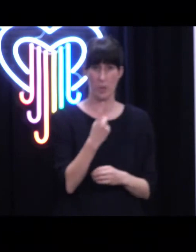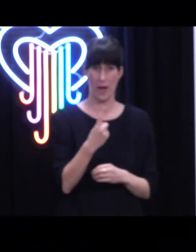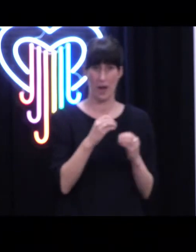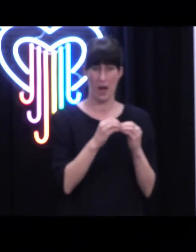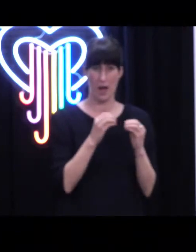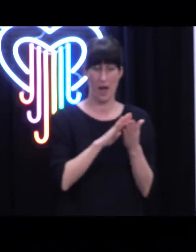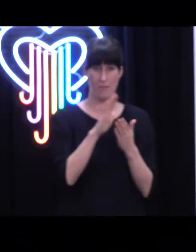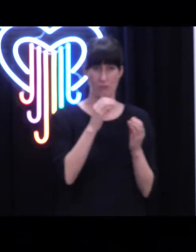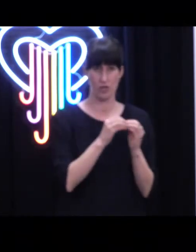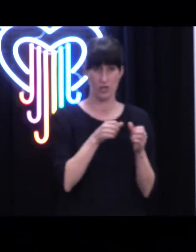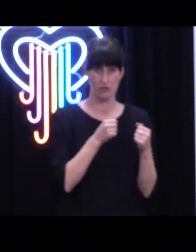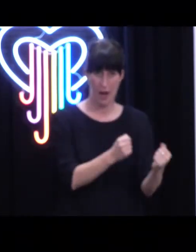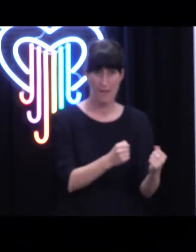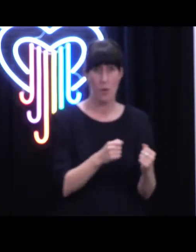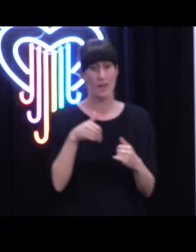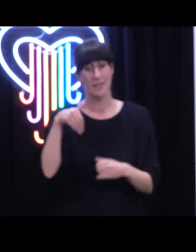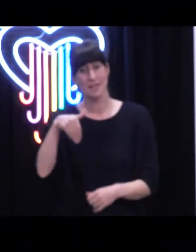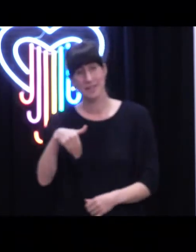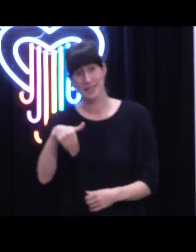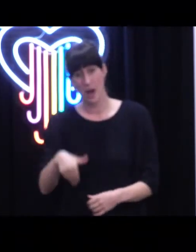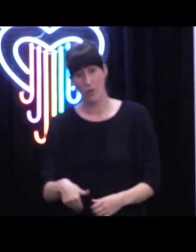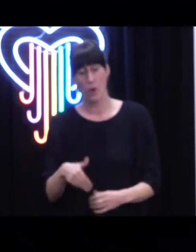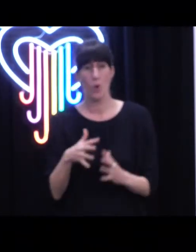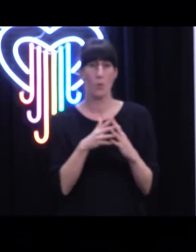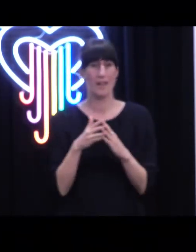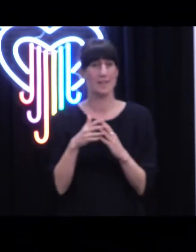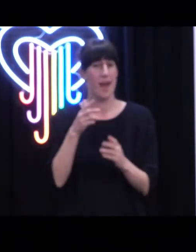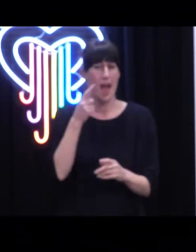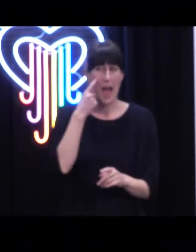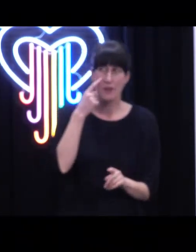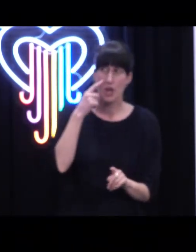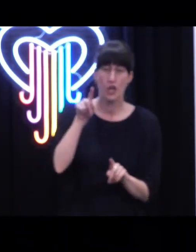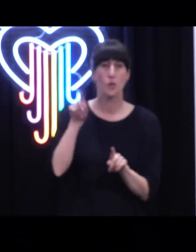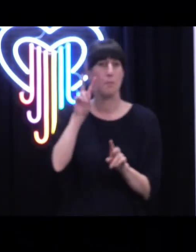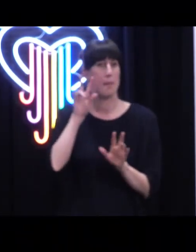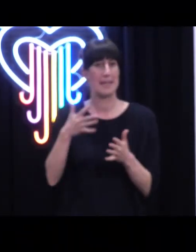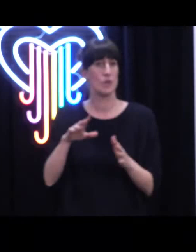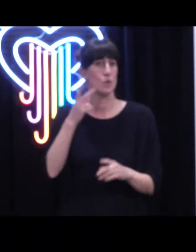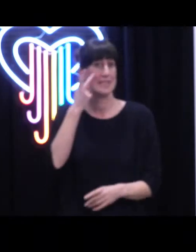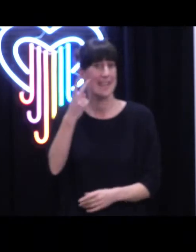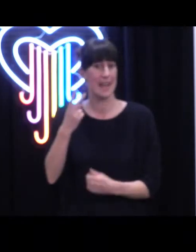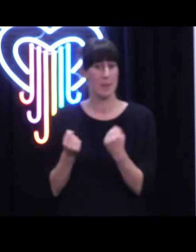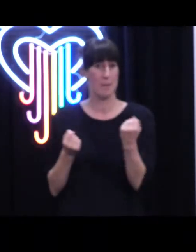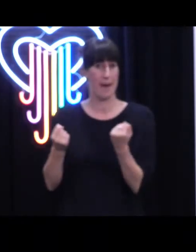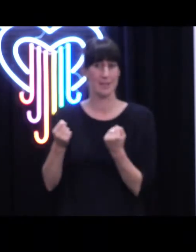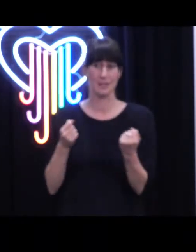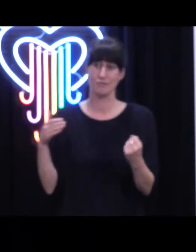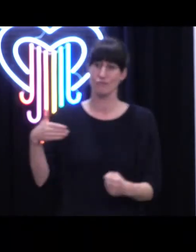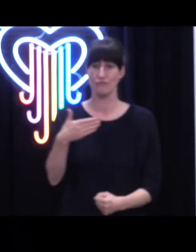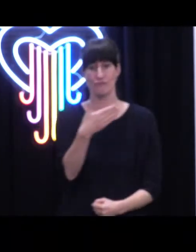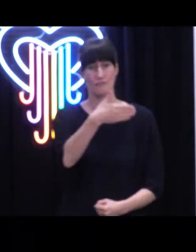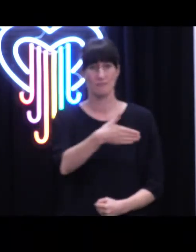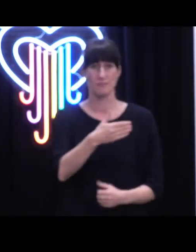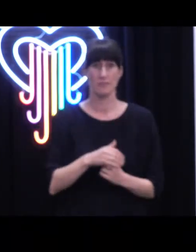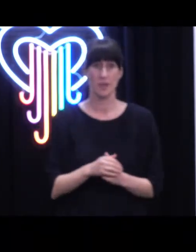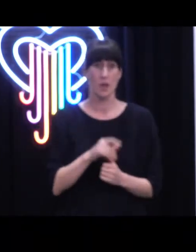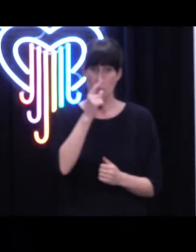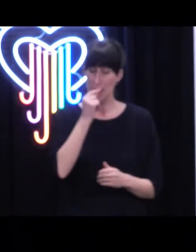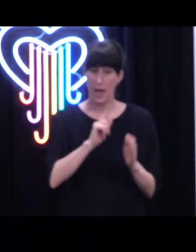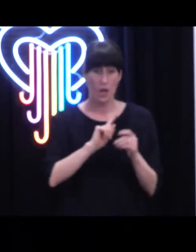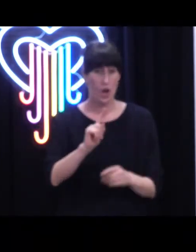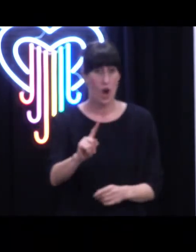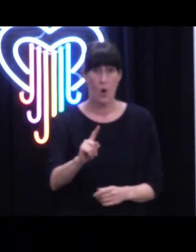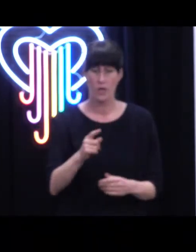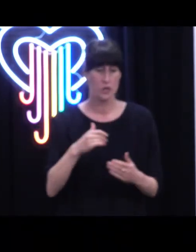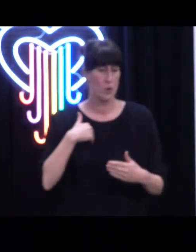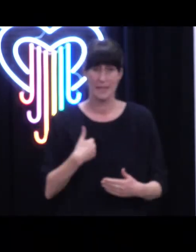of course, if you're in the south or the west, keep an eye out for the mobile buses. And remember, again, you can turn up at any of these sites. No bookings,